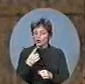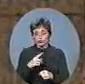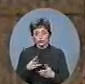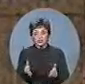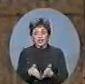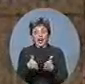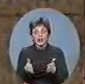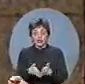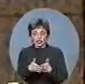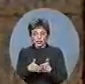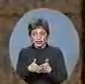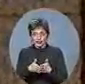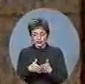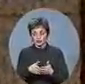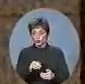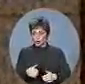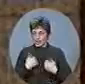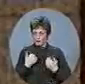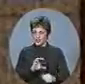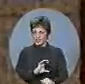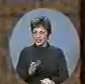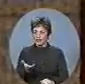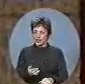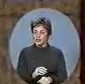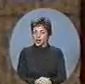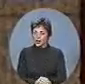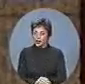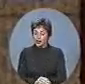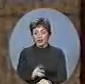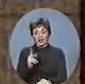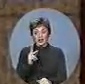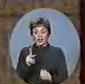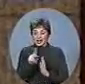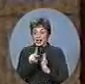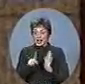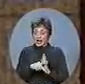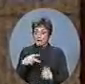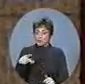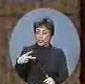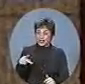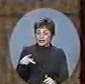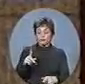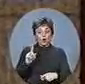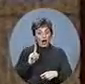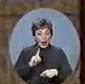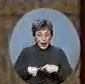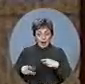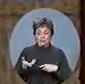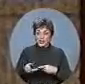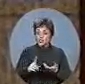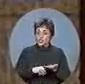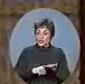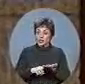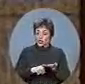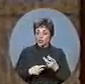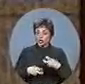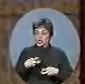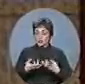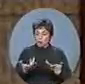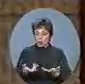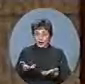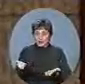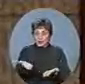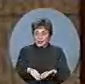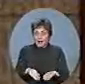minister's self-serve safety will prevent them from correcting safety problems before they happen. Three-quarters of Canada's inspectors believe that a